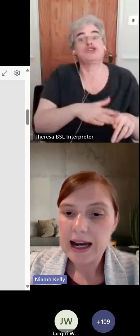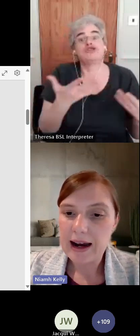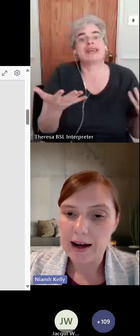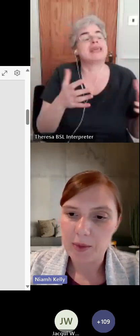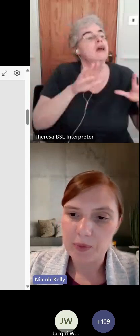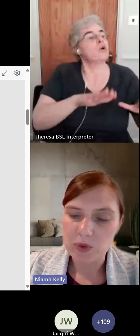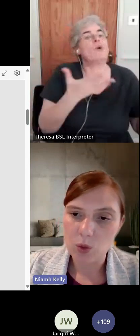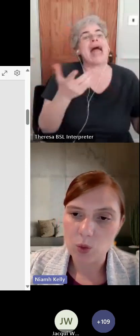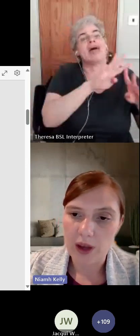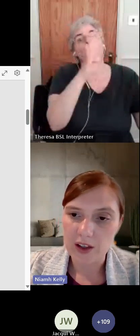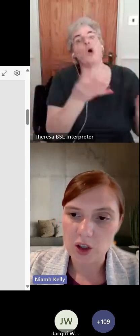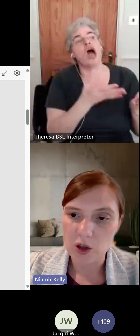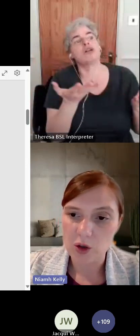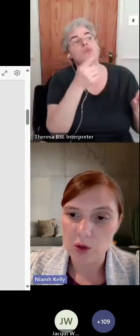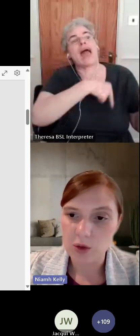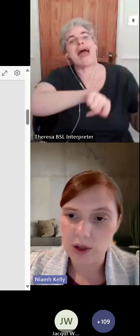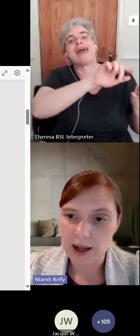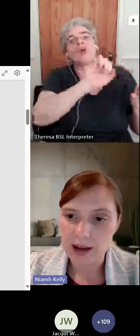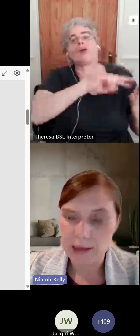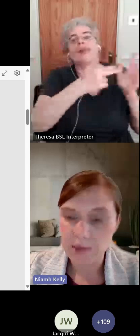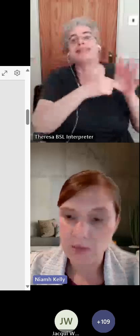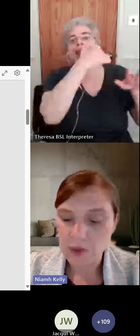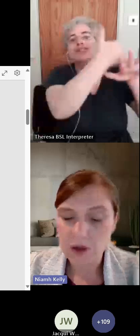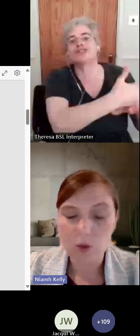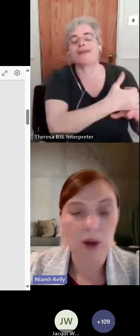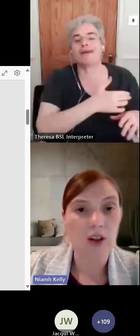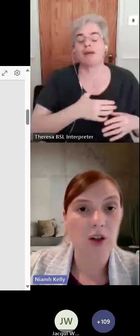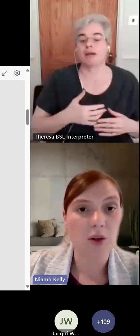in, whether you